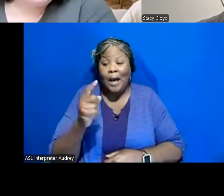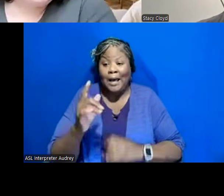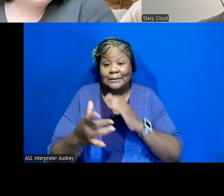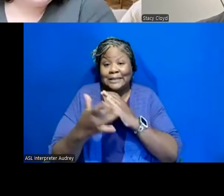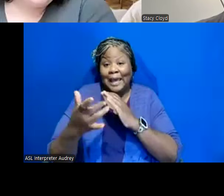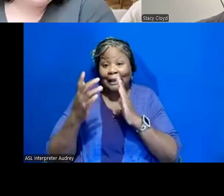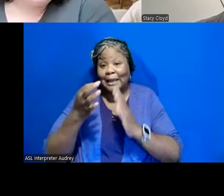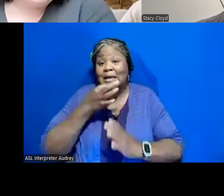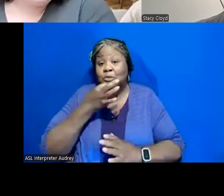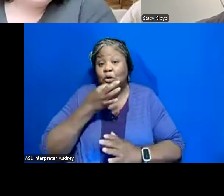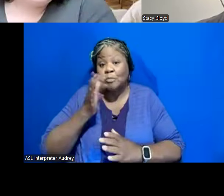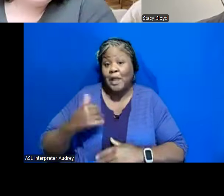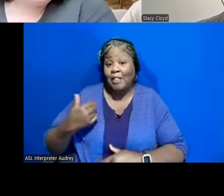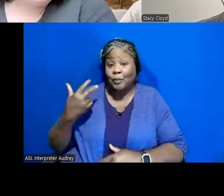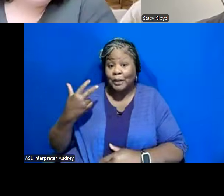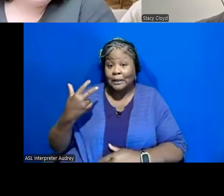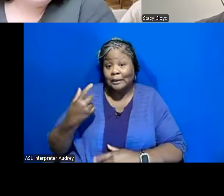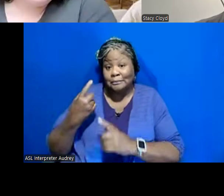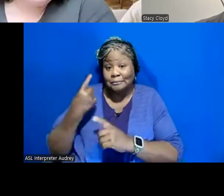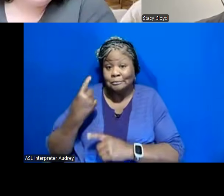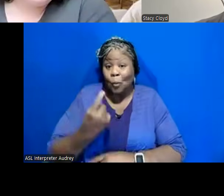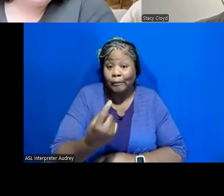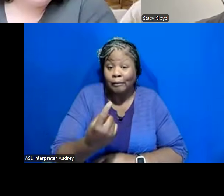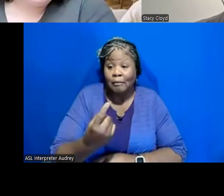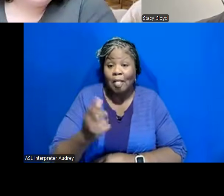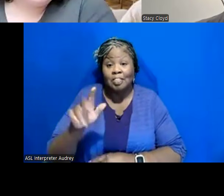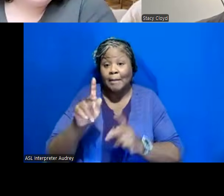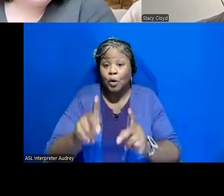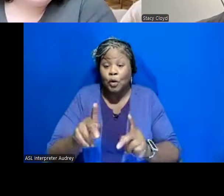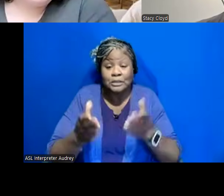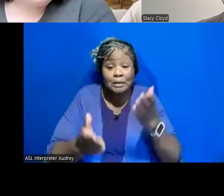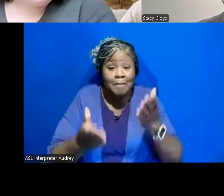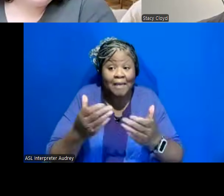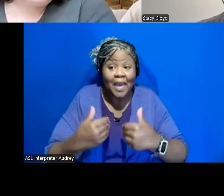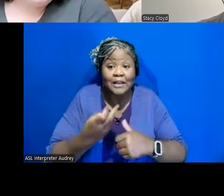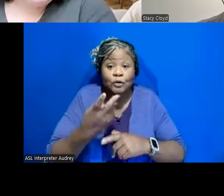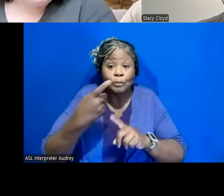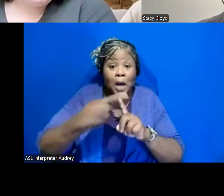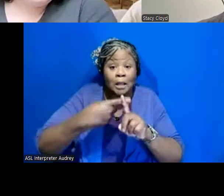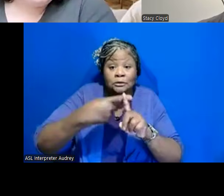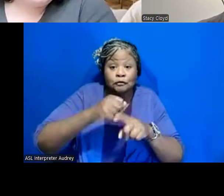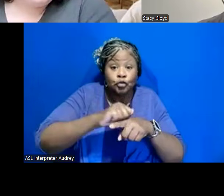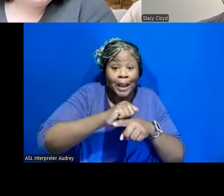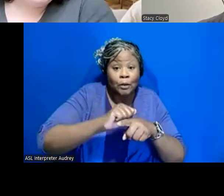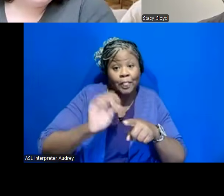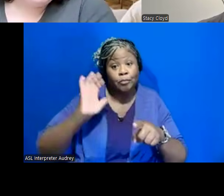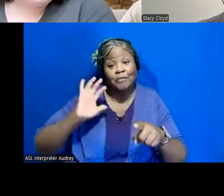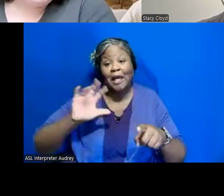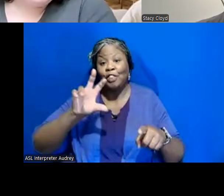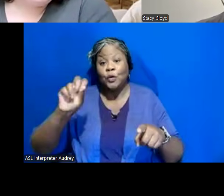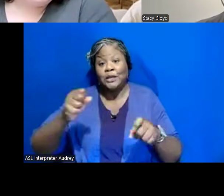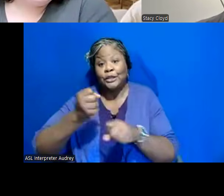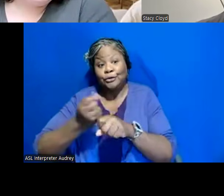to have three. That technical expert might have had a few months of training when the previous one had 30